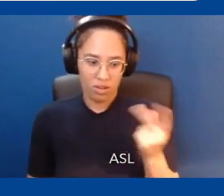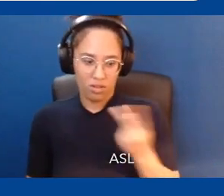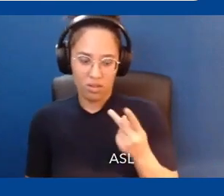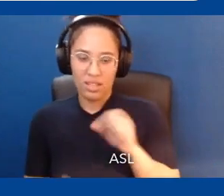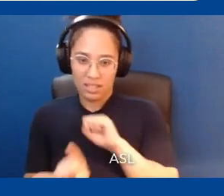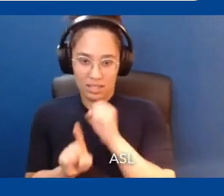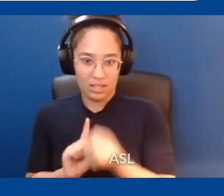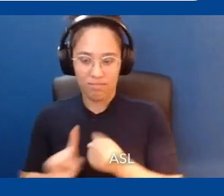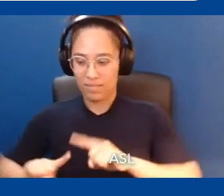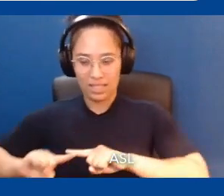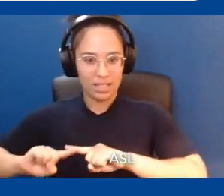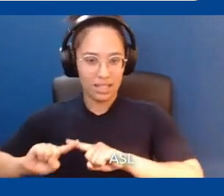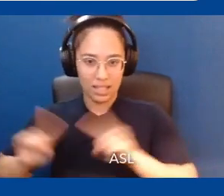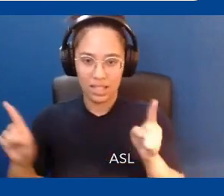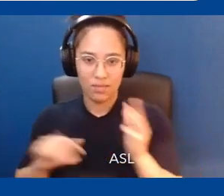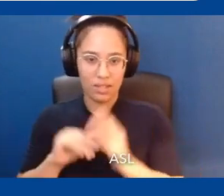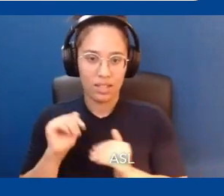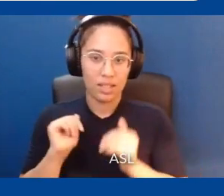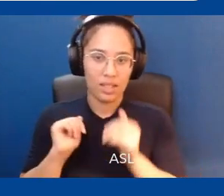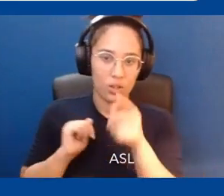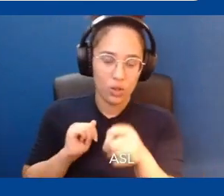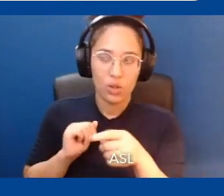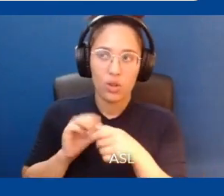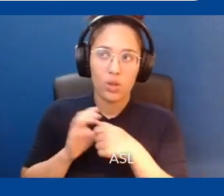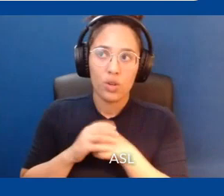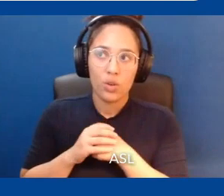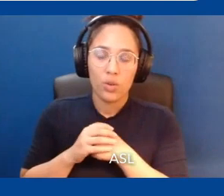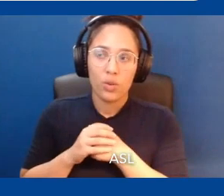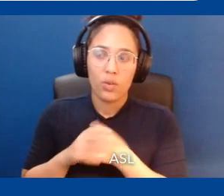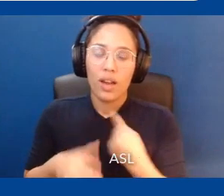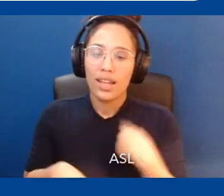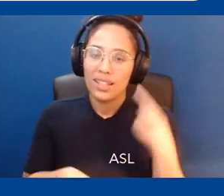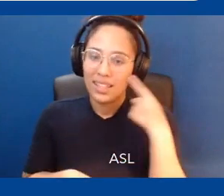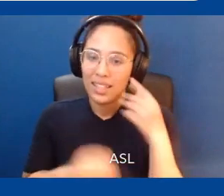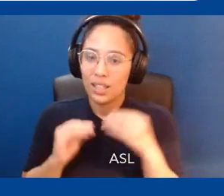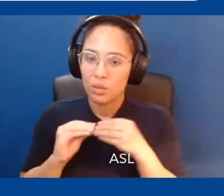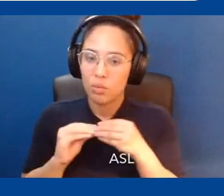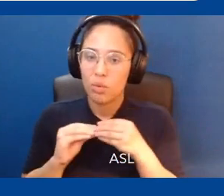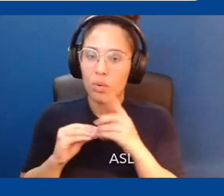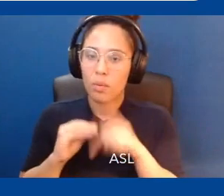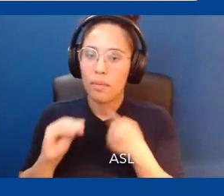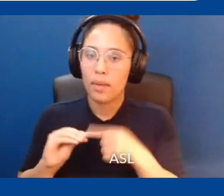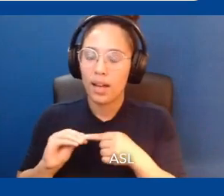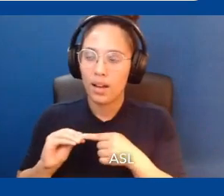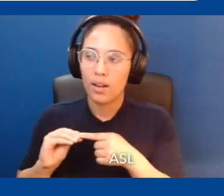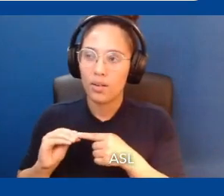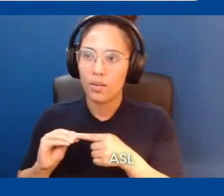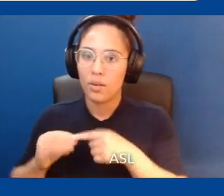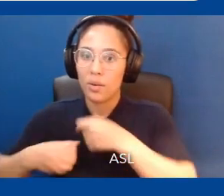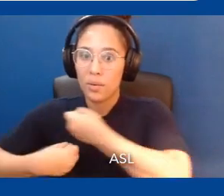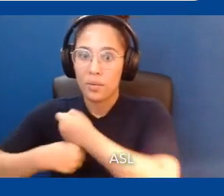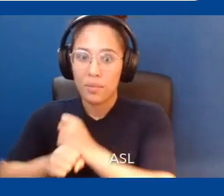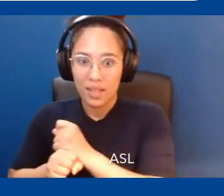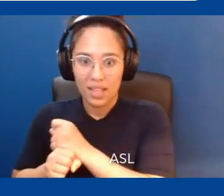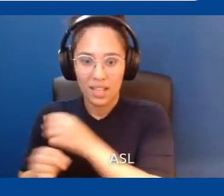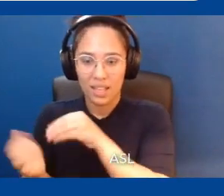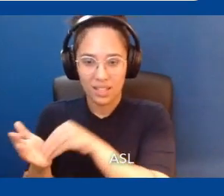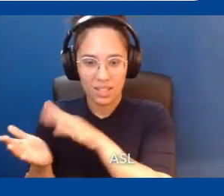just people going in, I mean, creating the archive, but yeah, no bottom